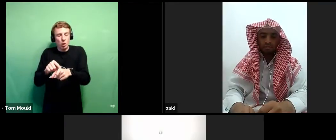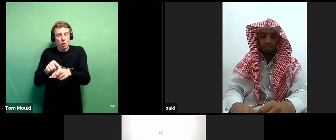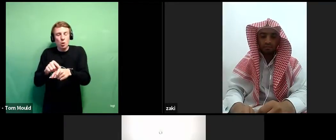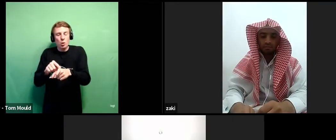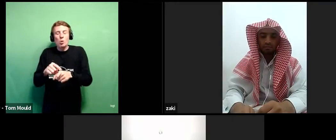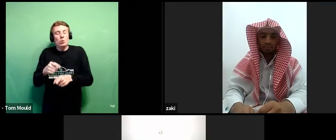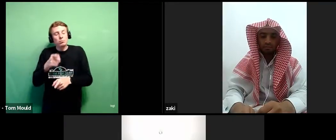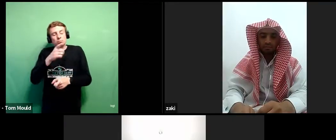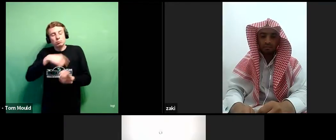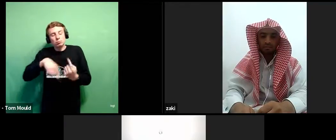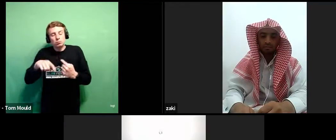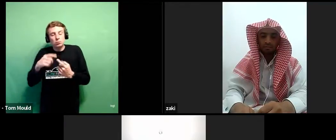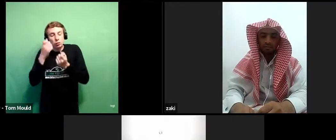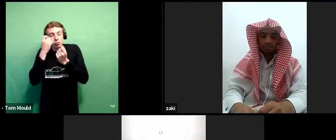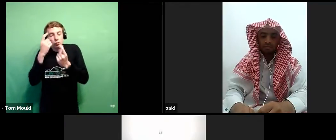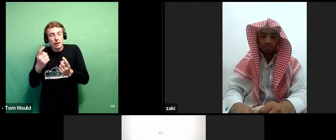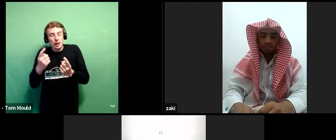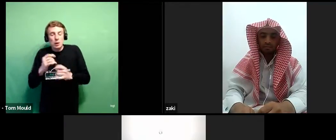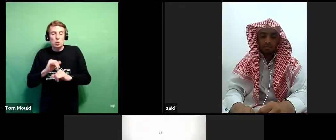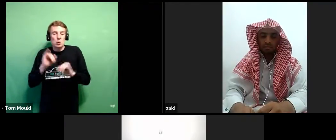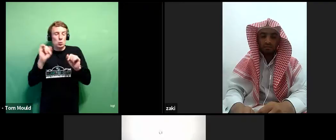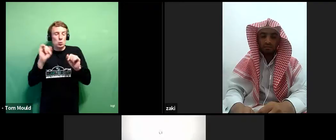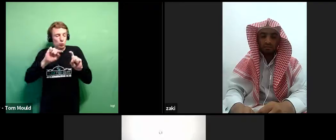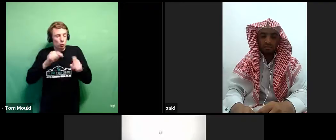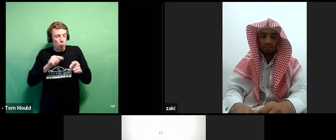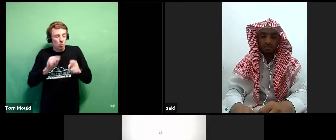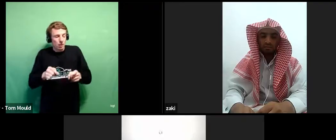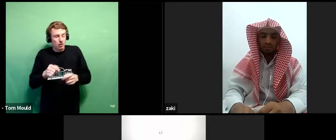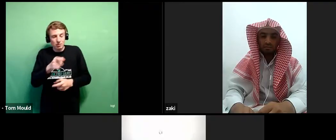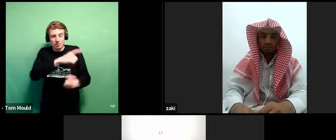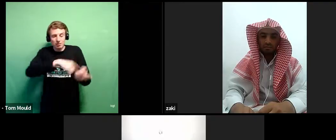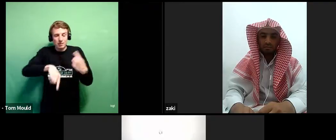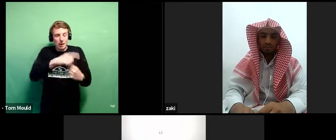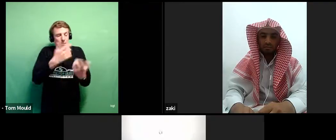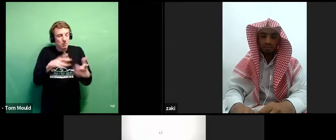all their relations will be cut off from them.